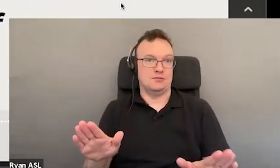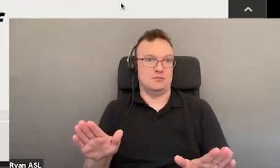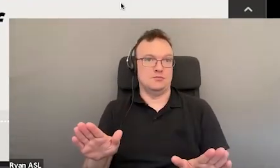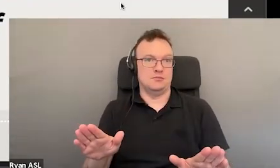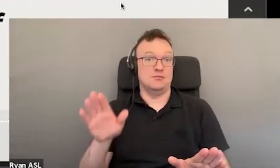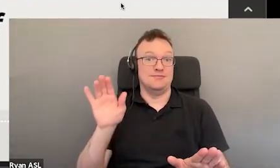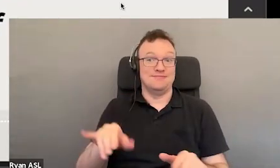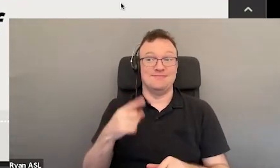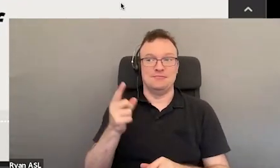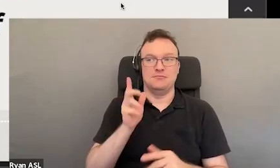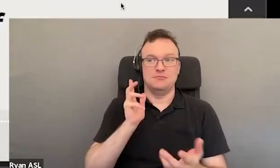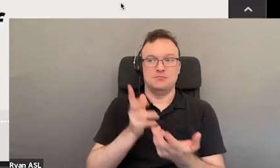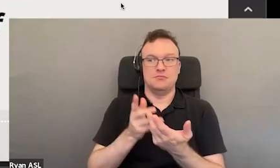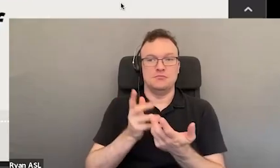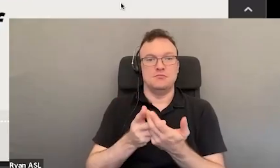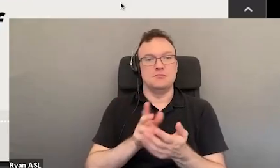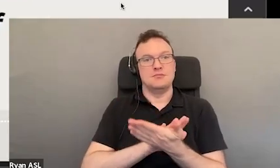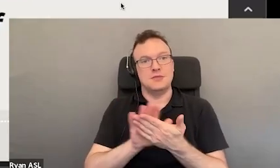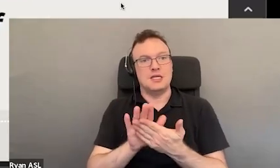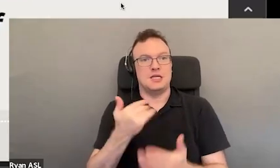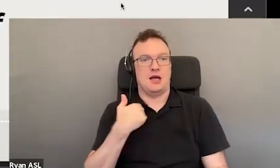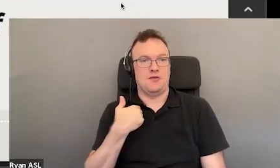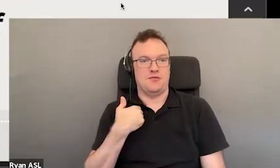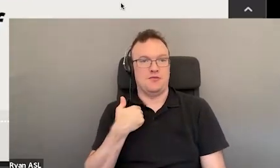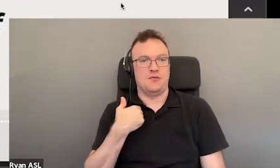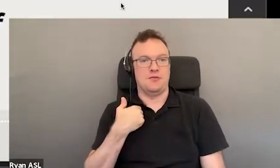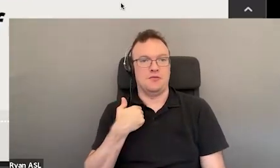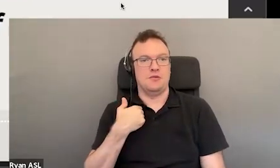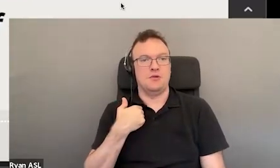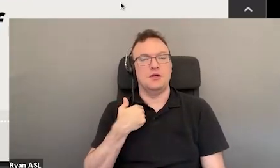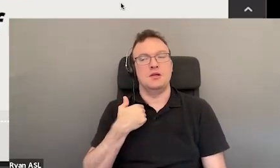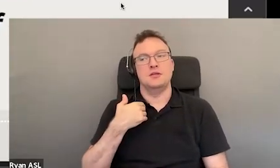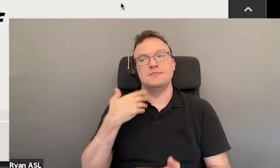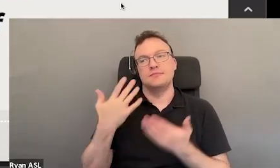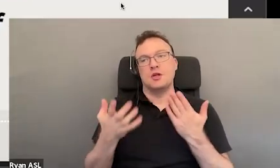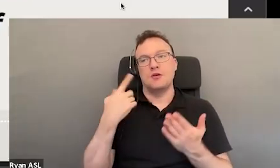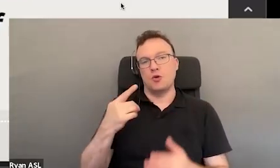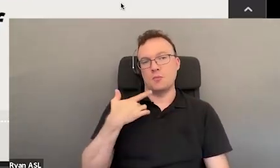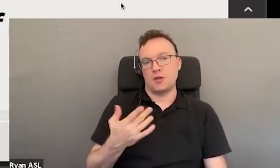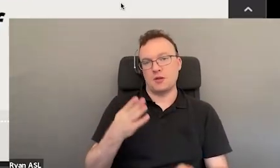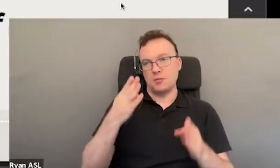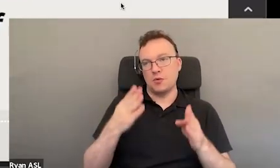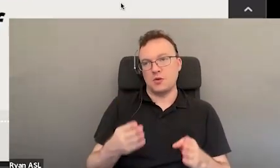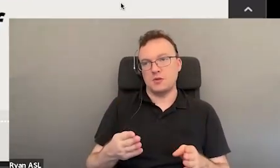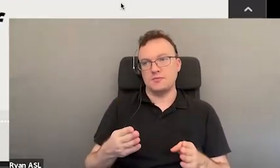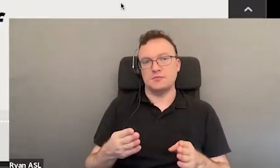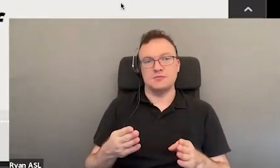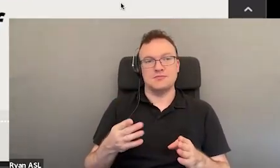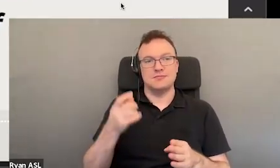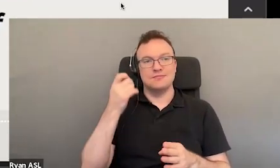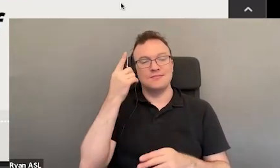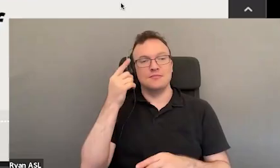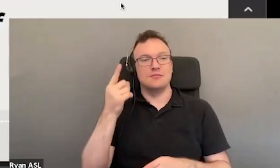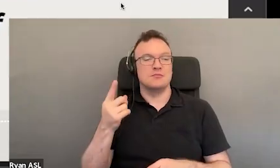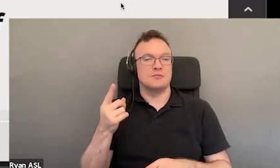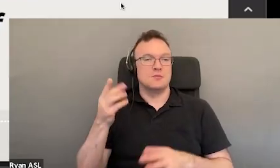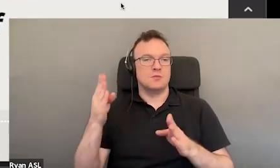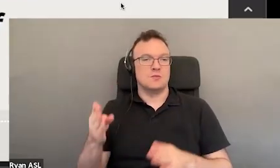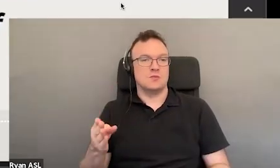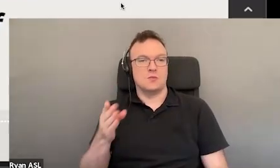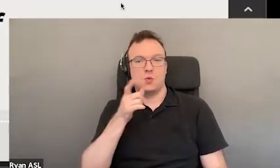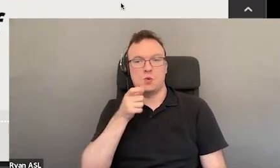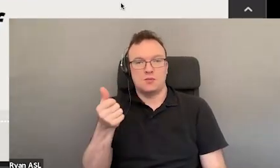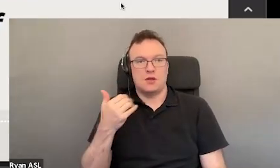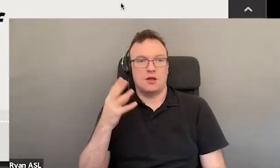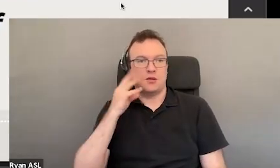be something that is a nice to have for perhaps a typical employee, but for an employee that